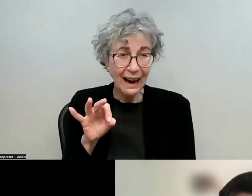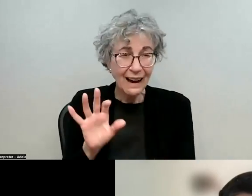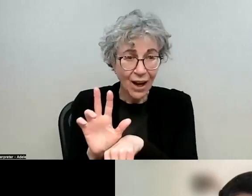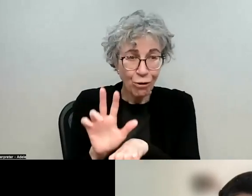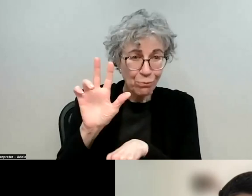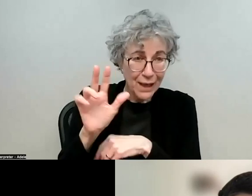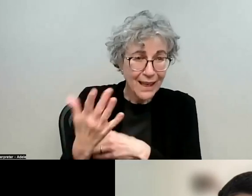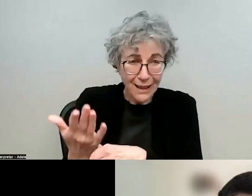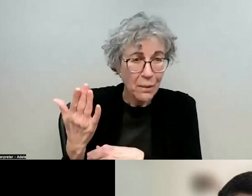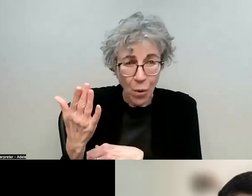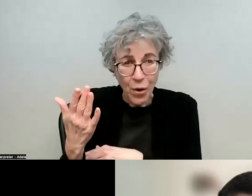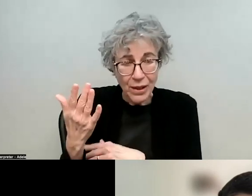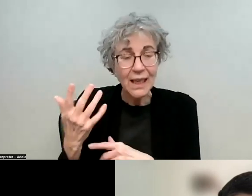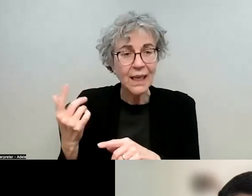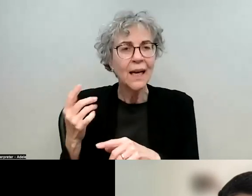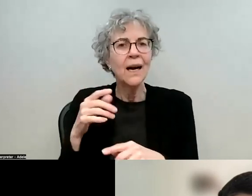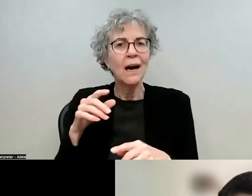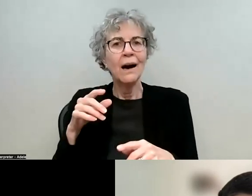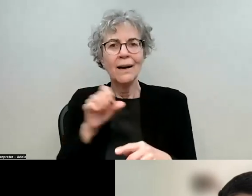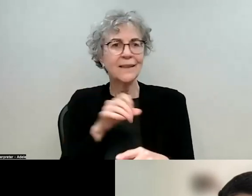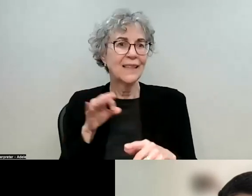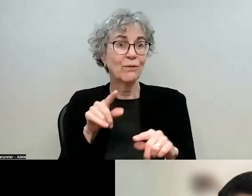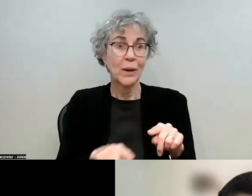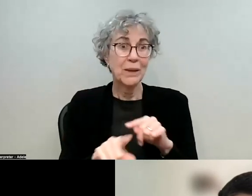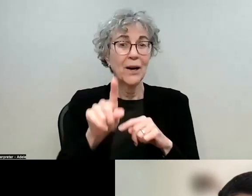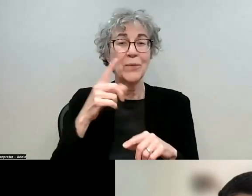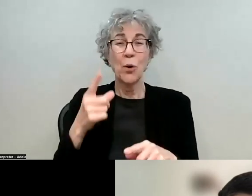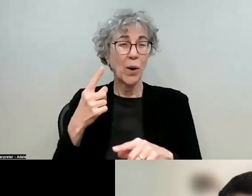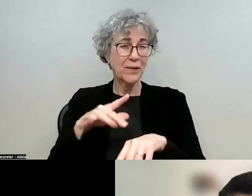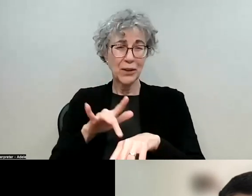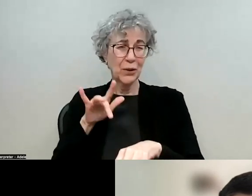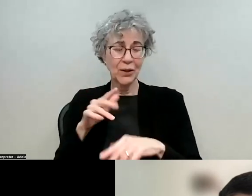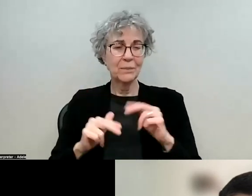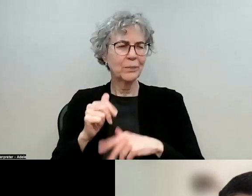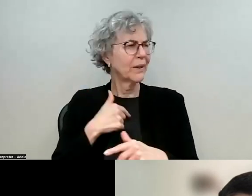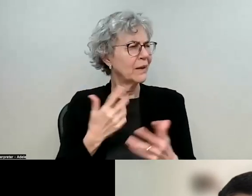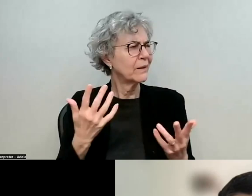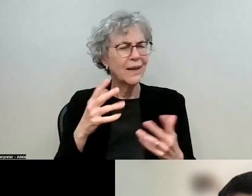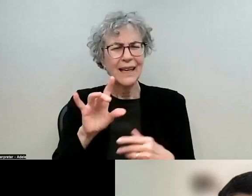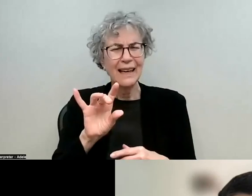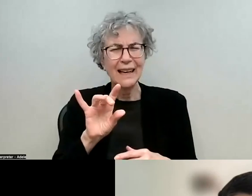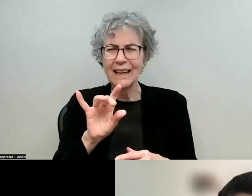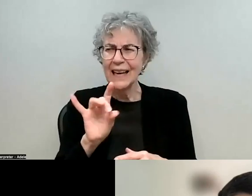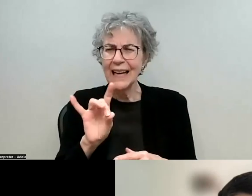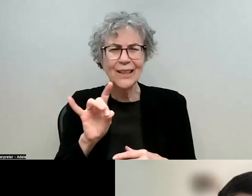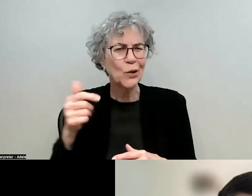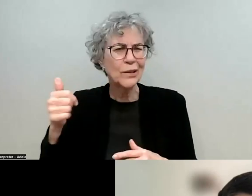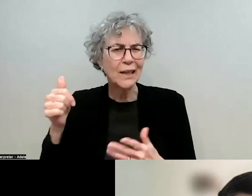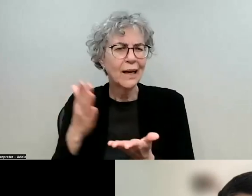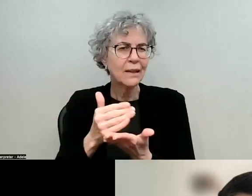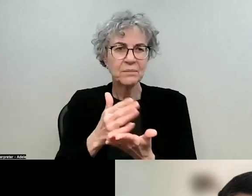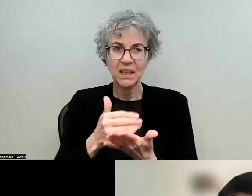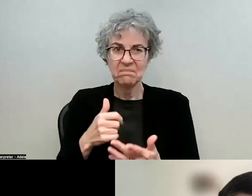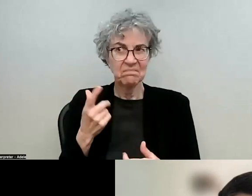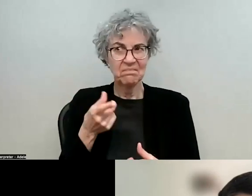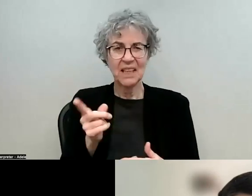morning, one of our early builds was a senior build where we had 8 or 10 units or something. And they were not thrilled with